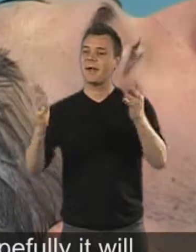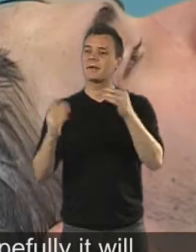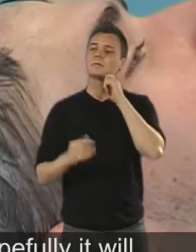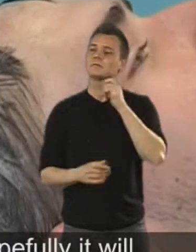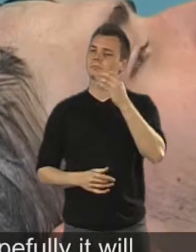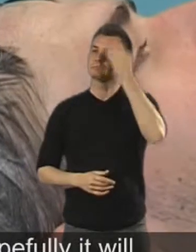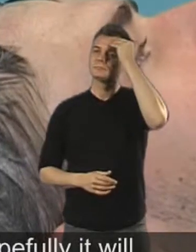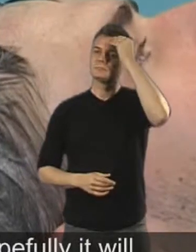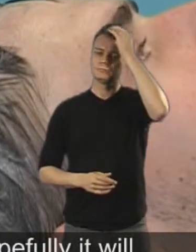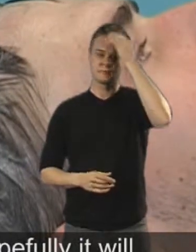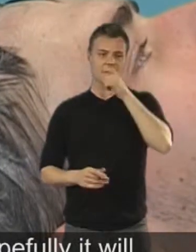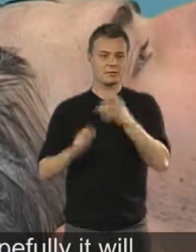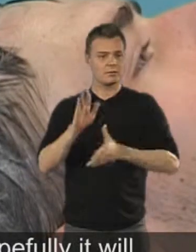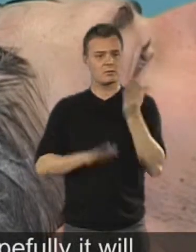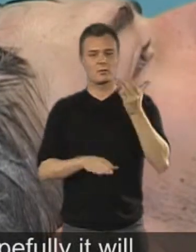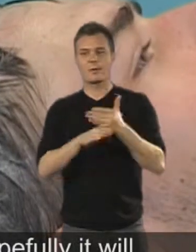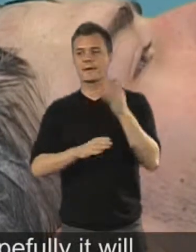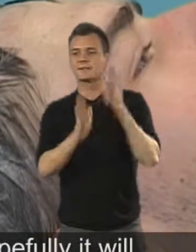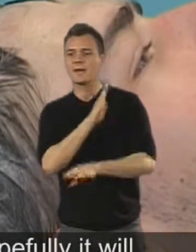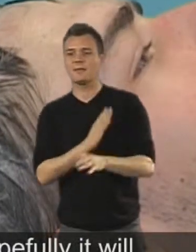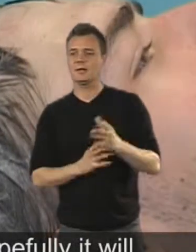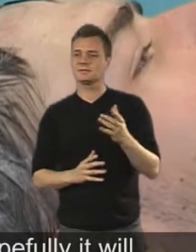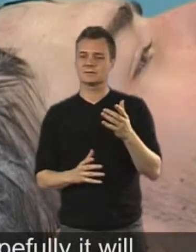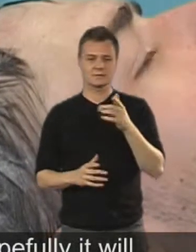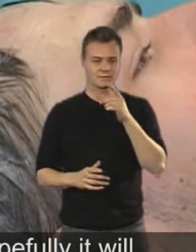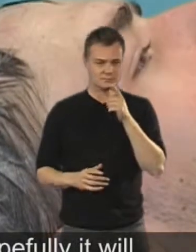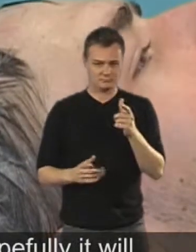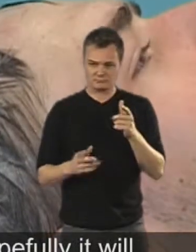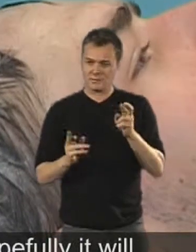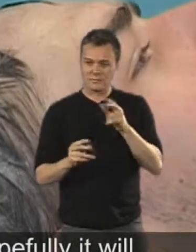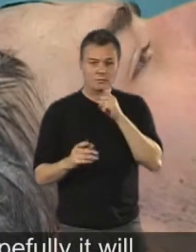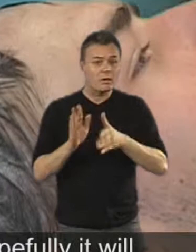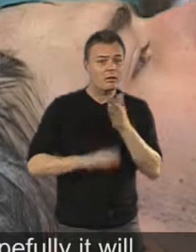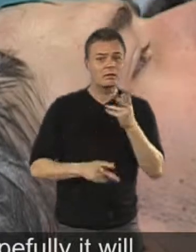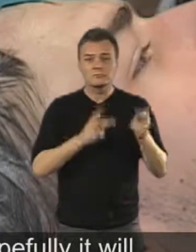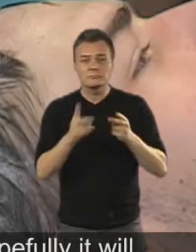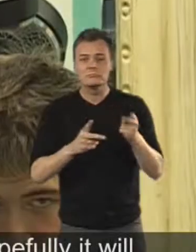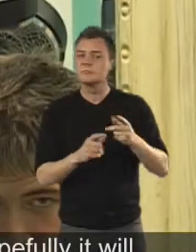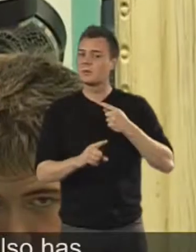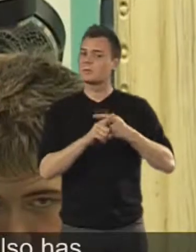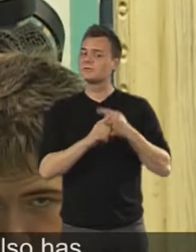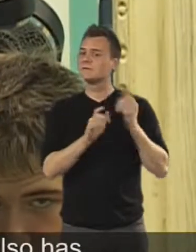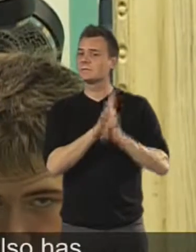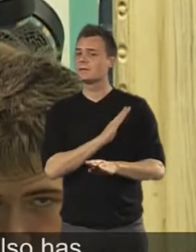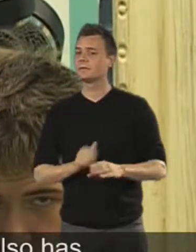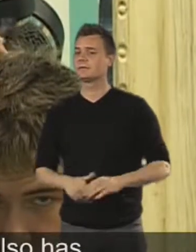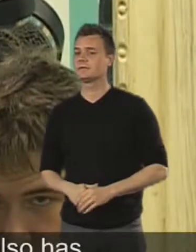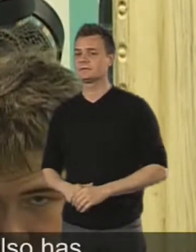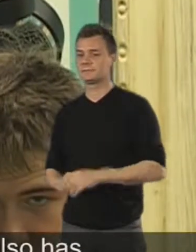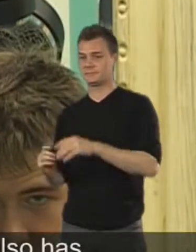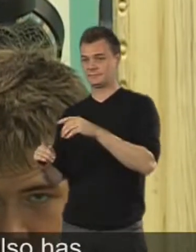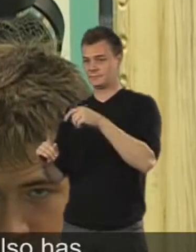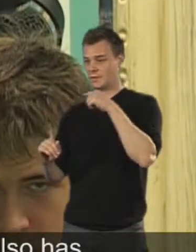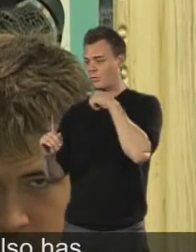be able to go out on work experience, and hopefully it will be a positive experience for him. Ben, who's having his hair